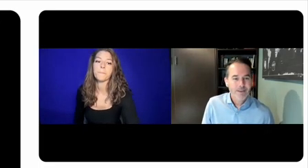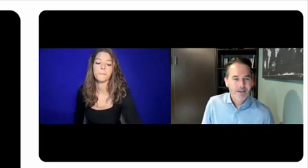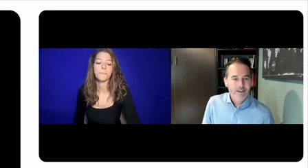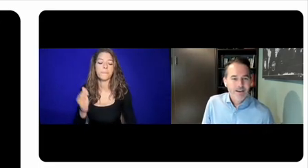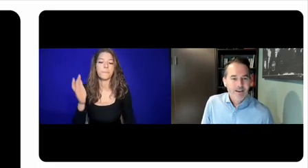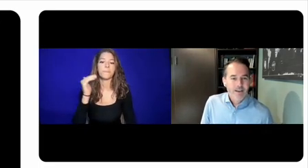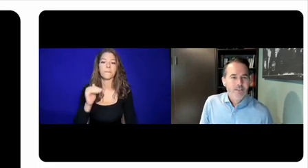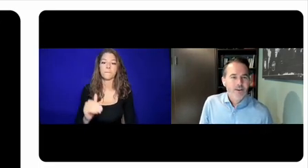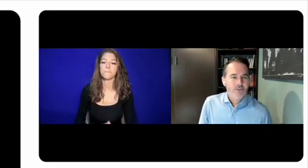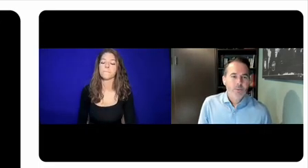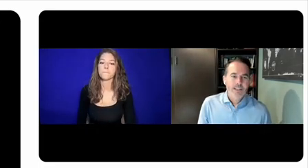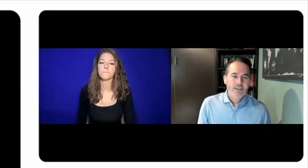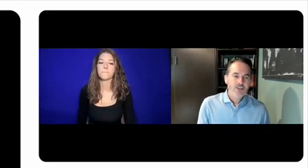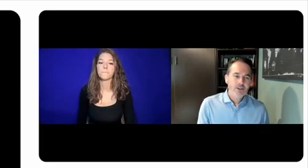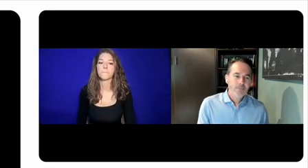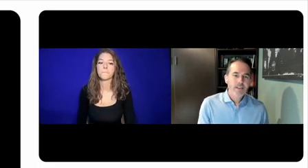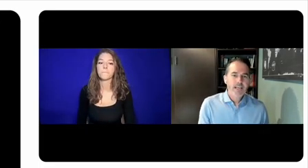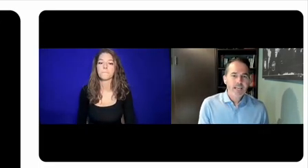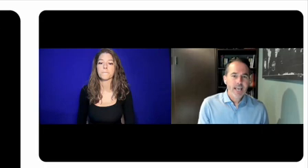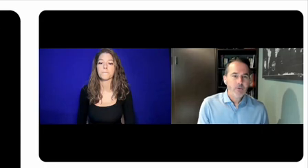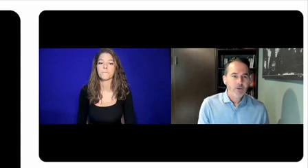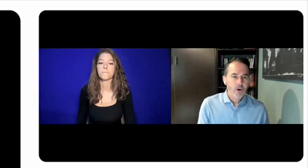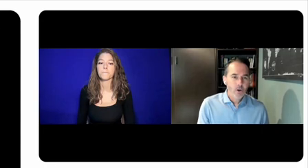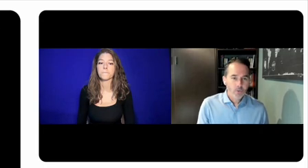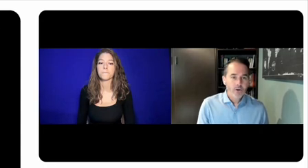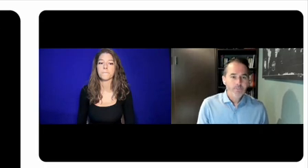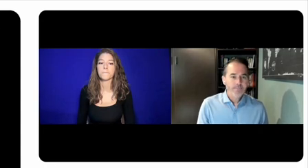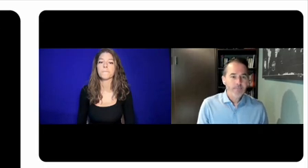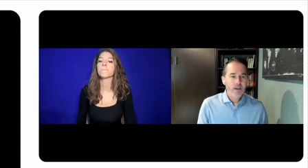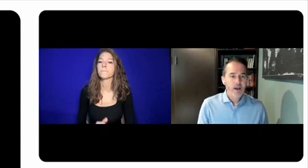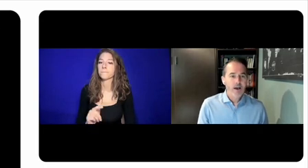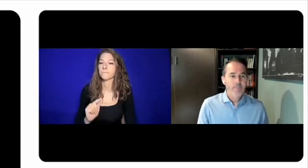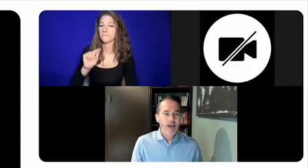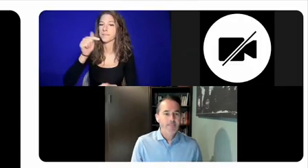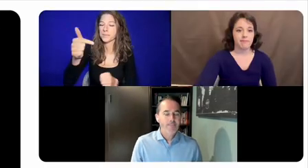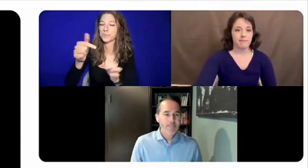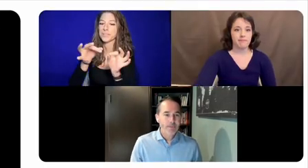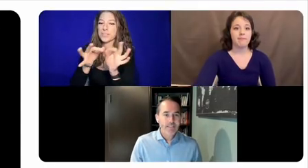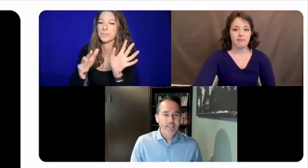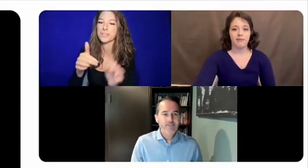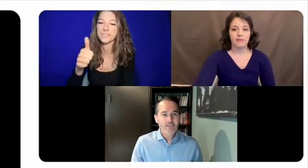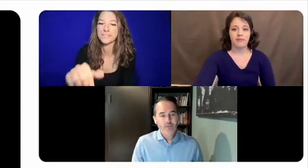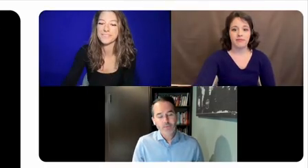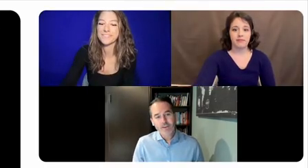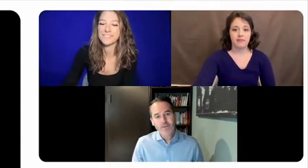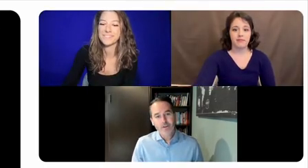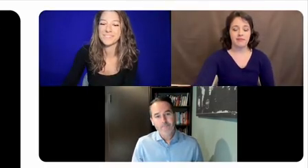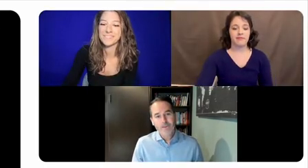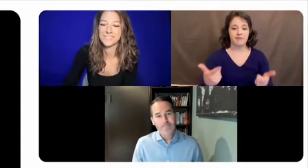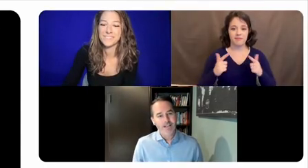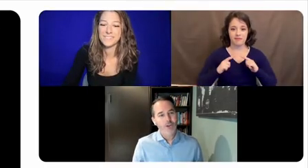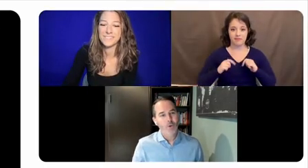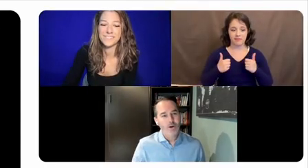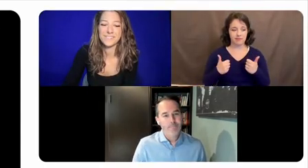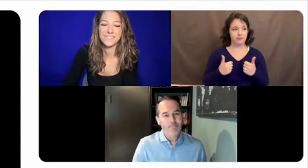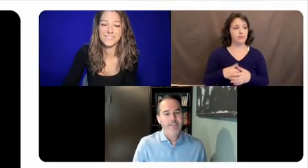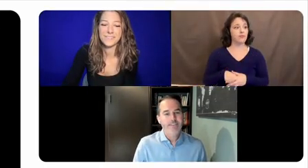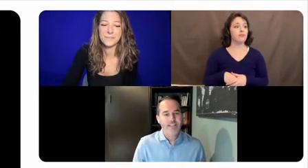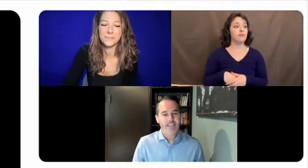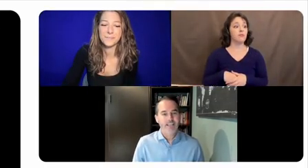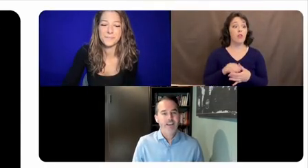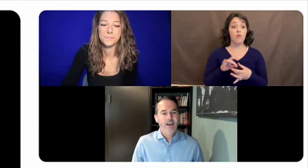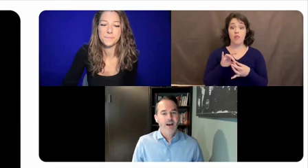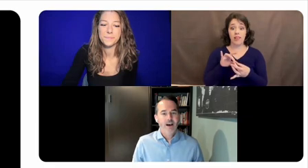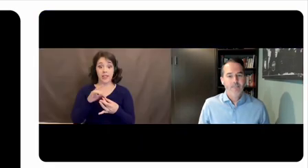next slide. There's a relationship to the account owner. I believe that this was covered a bit by